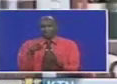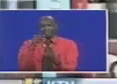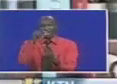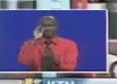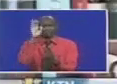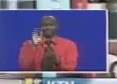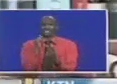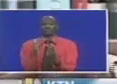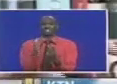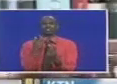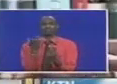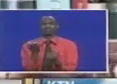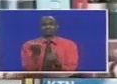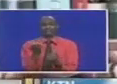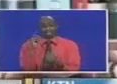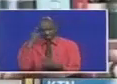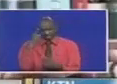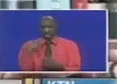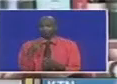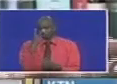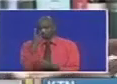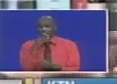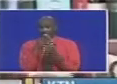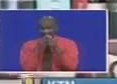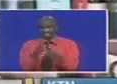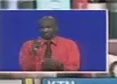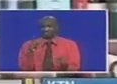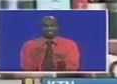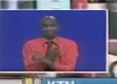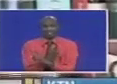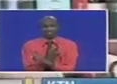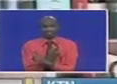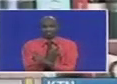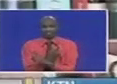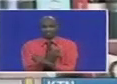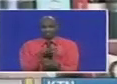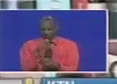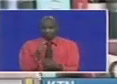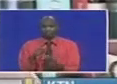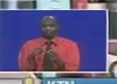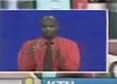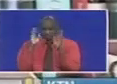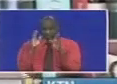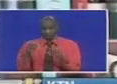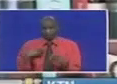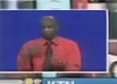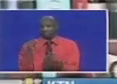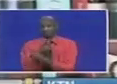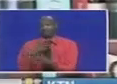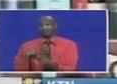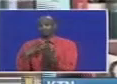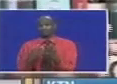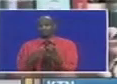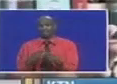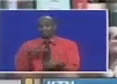priorities. It's because the priority of the two leaders is different from the priority of the rest of us as Kenyans. They're